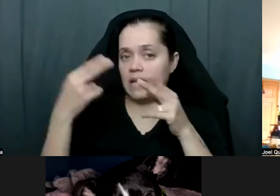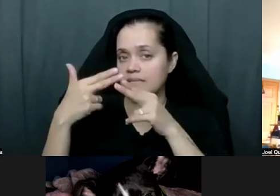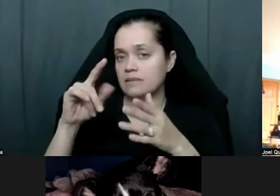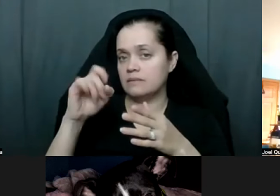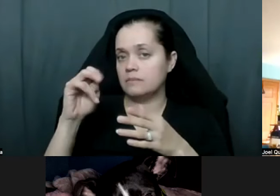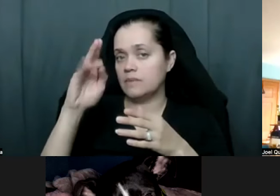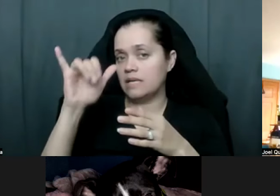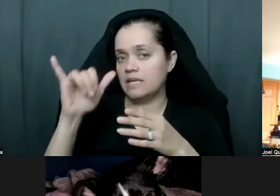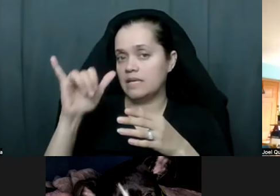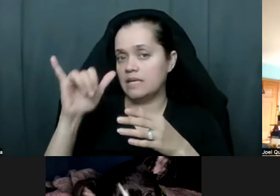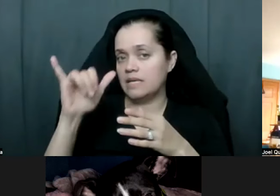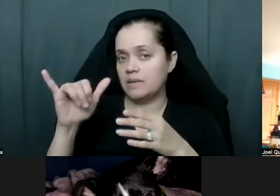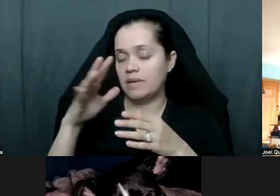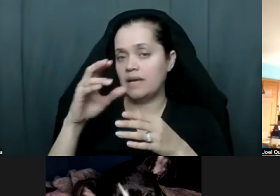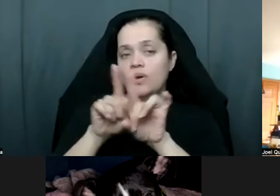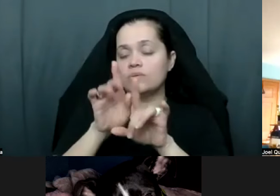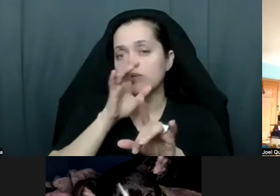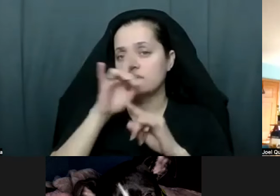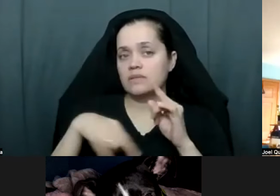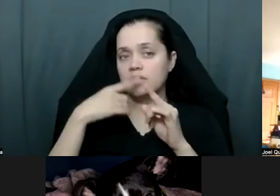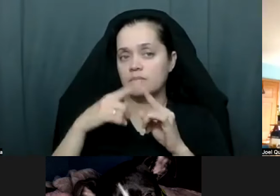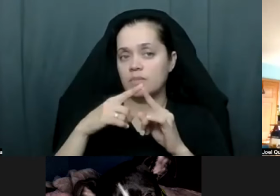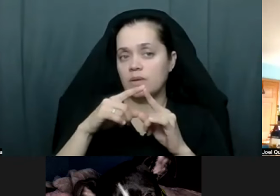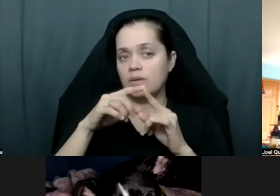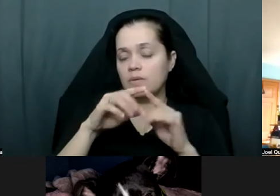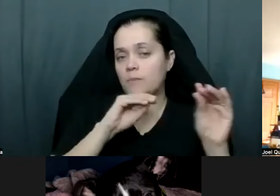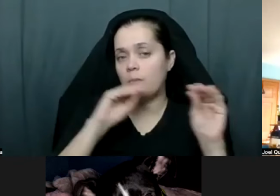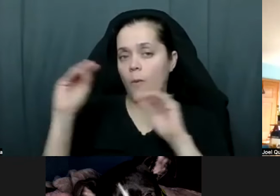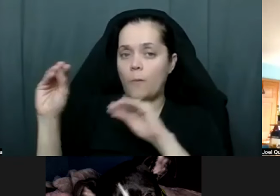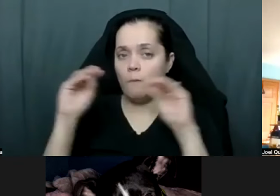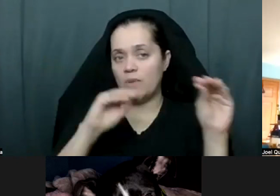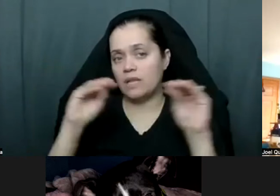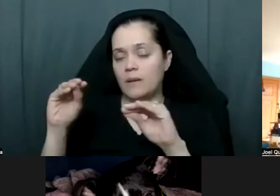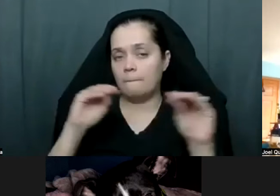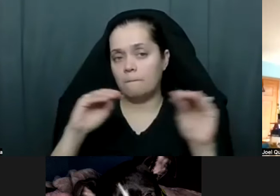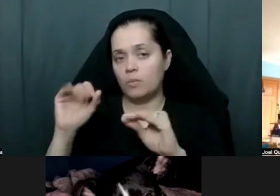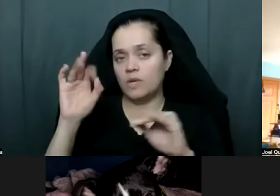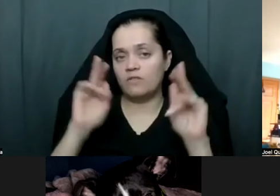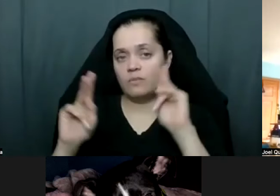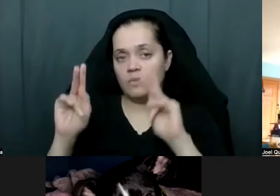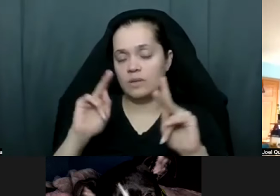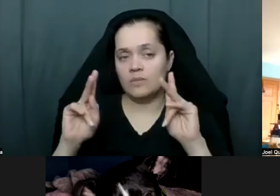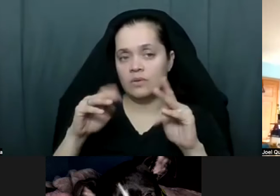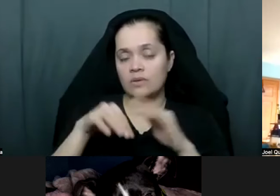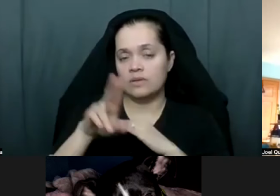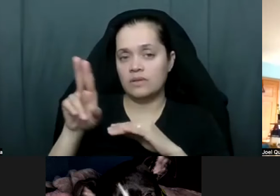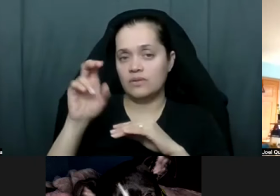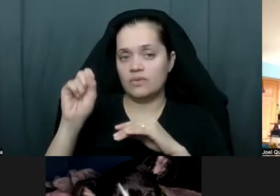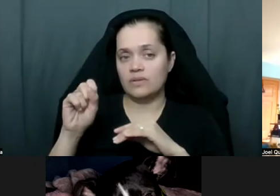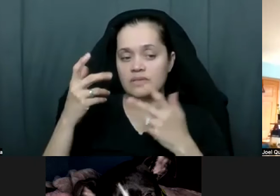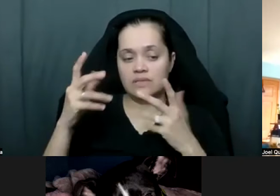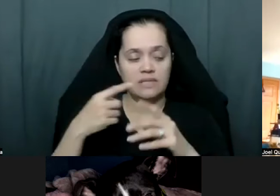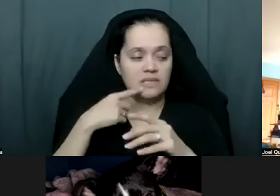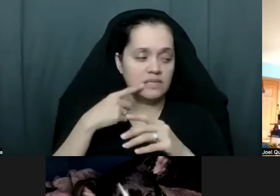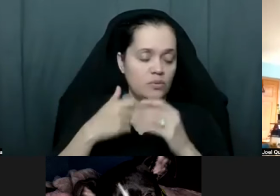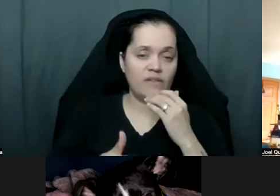on mobility, movement of people in the United States, and I argued that we have the most mobile